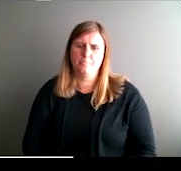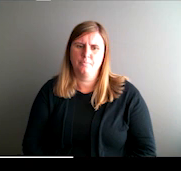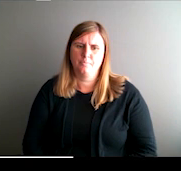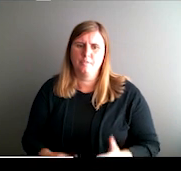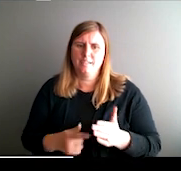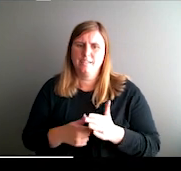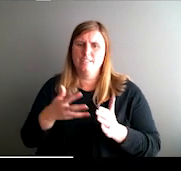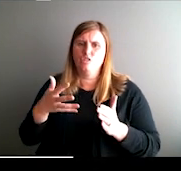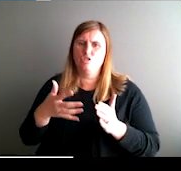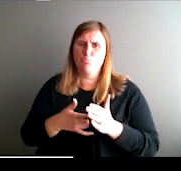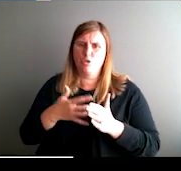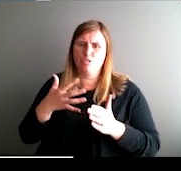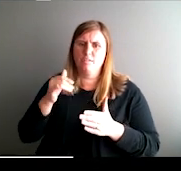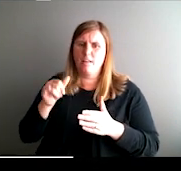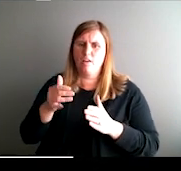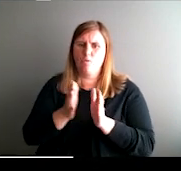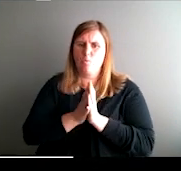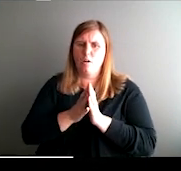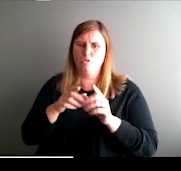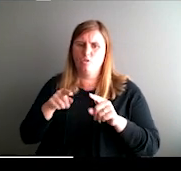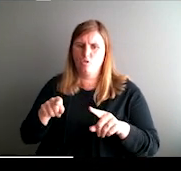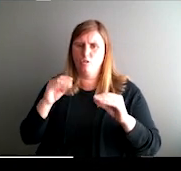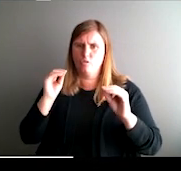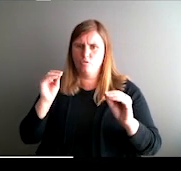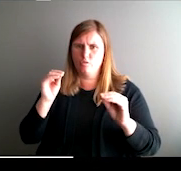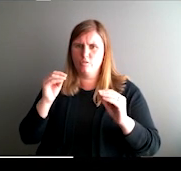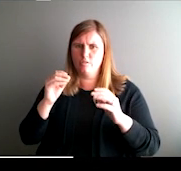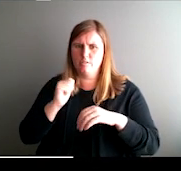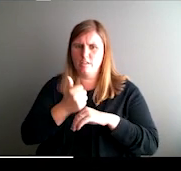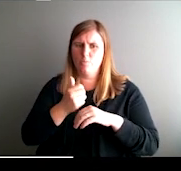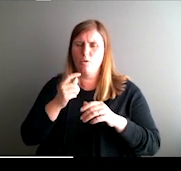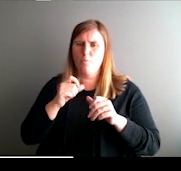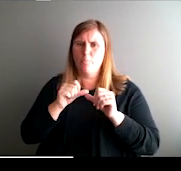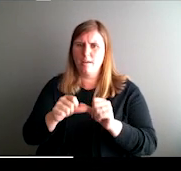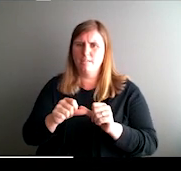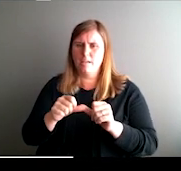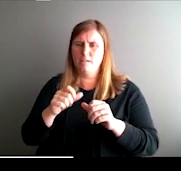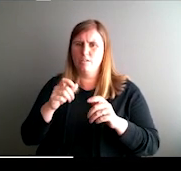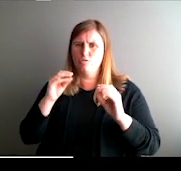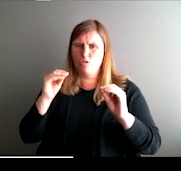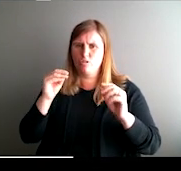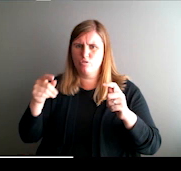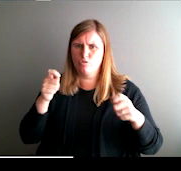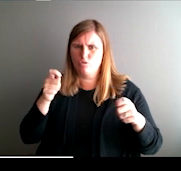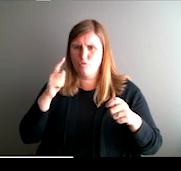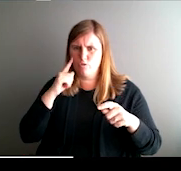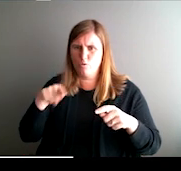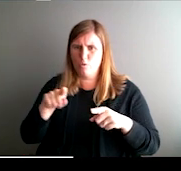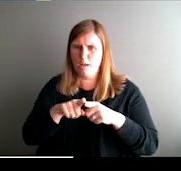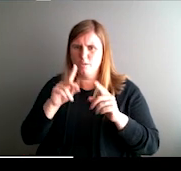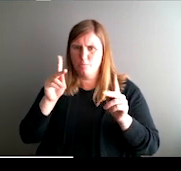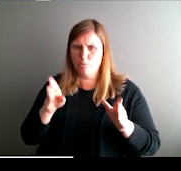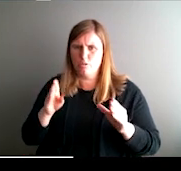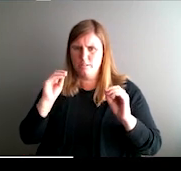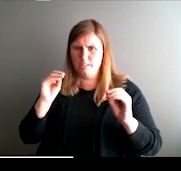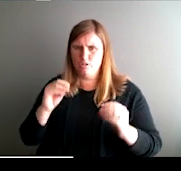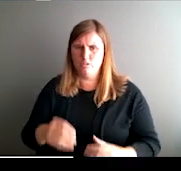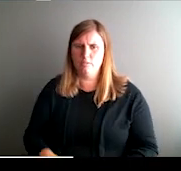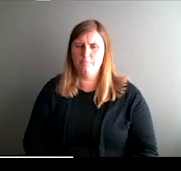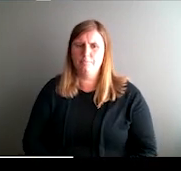Interspersing those requests within the instructional setting will also maintain instructional control for you as the person teaching.